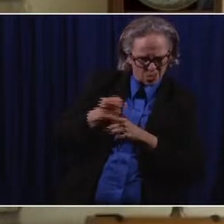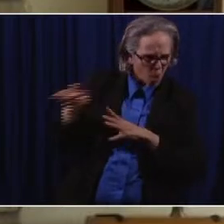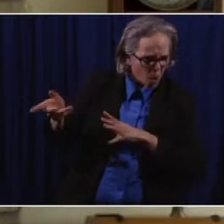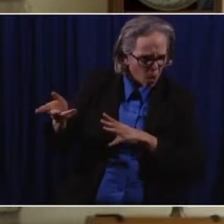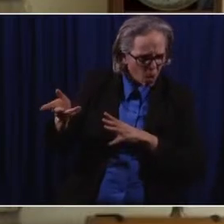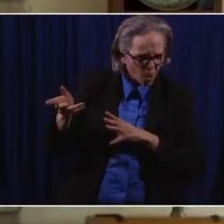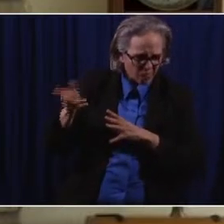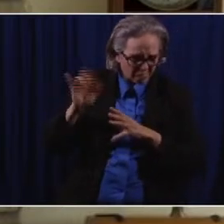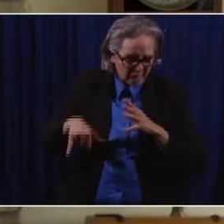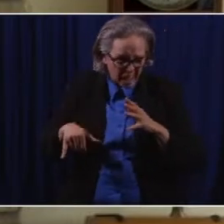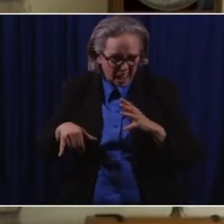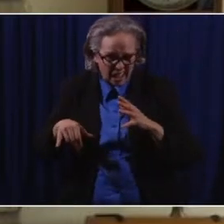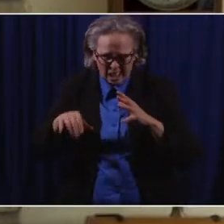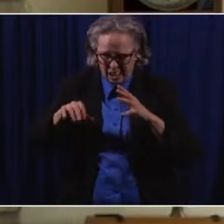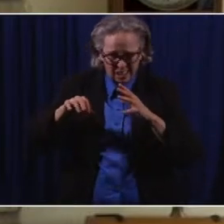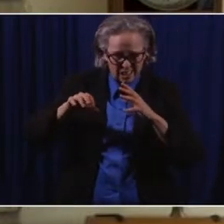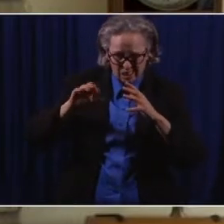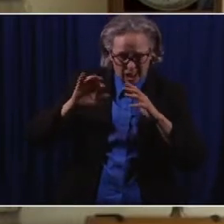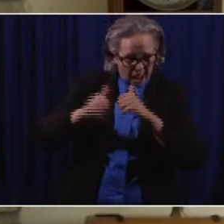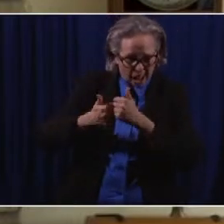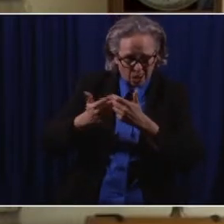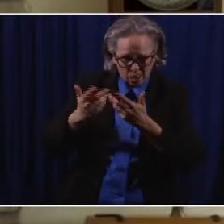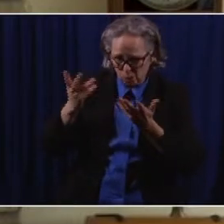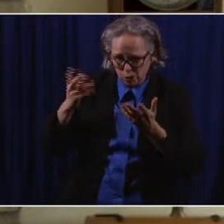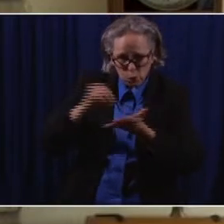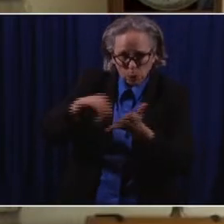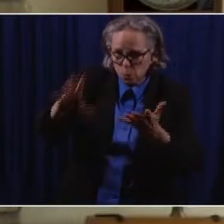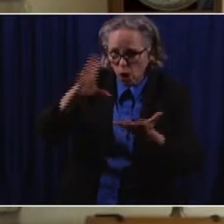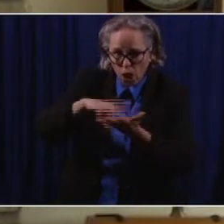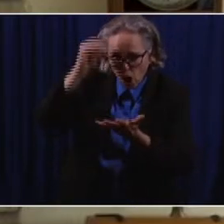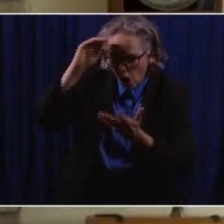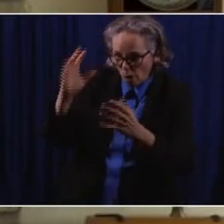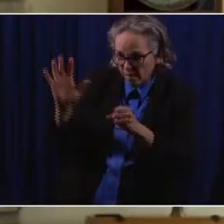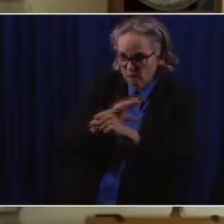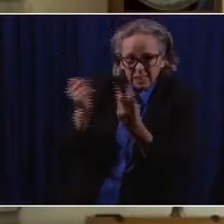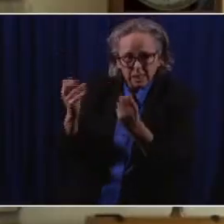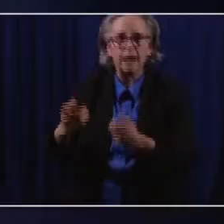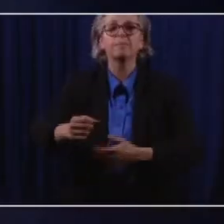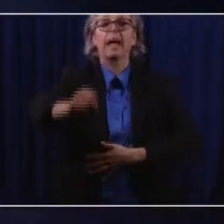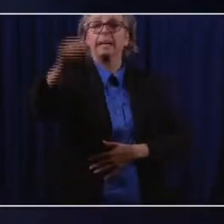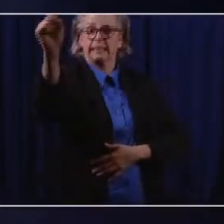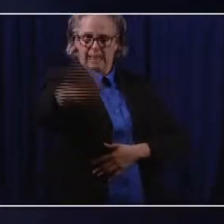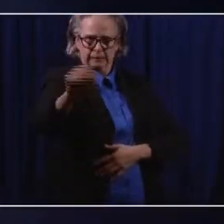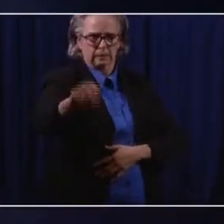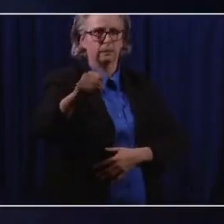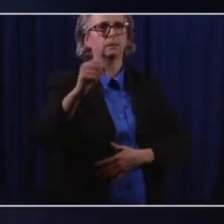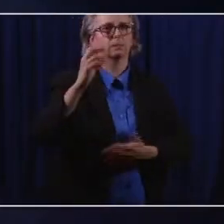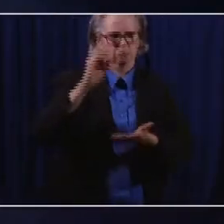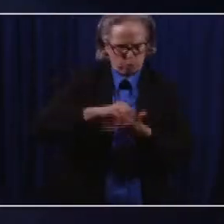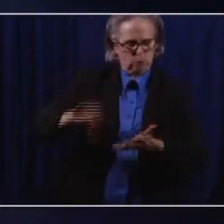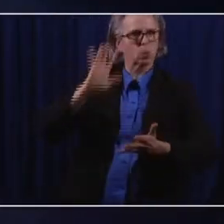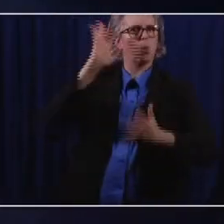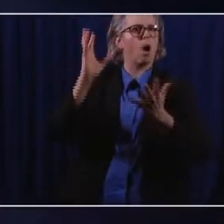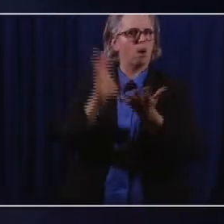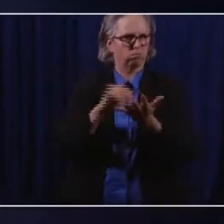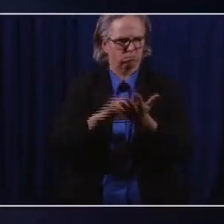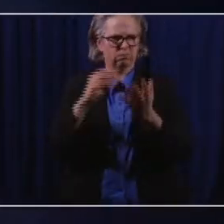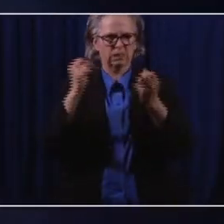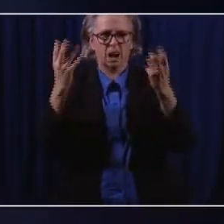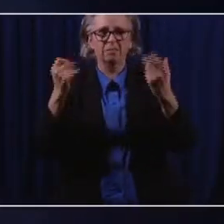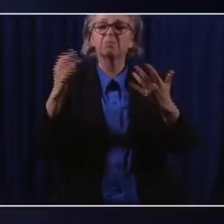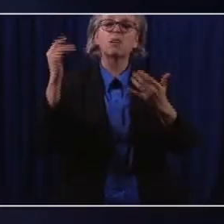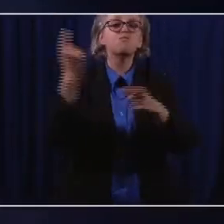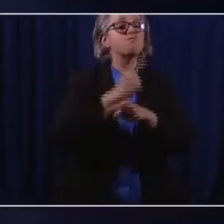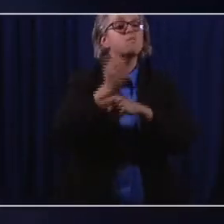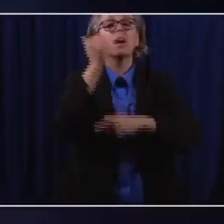they're getting your course generally from you? Yes. So typically every day I will be using sign language without